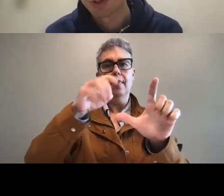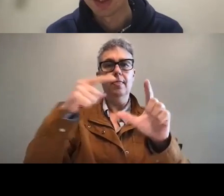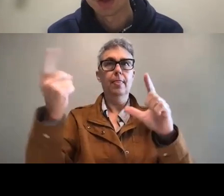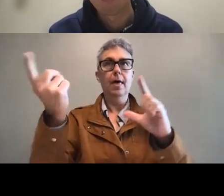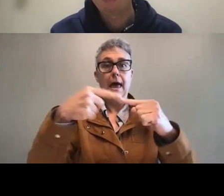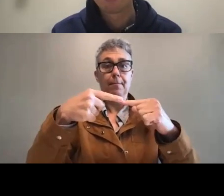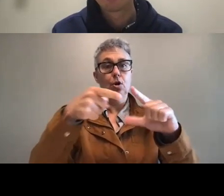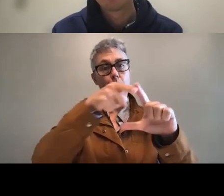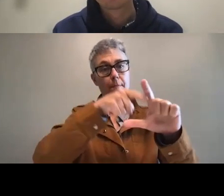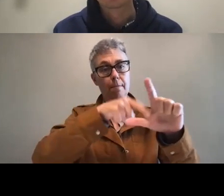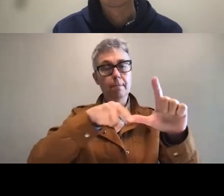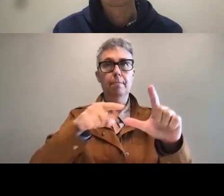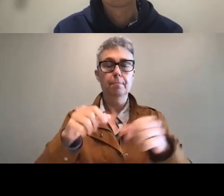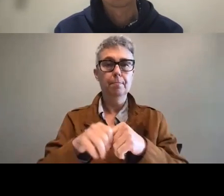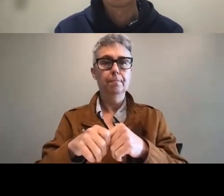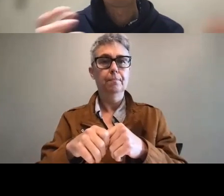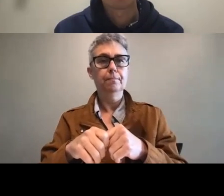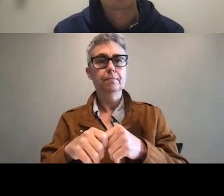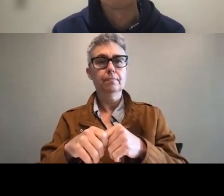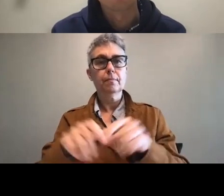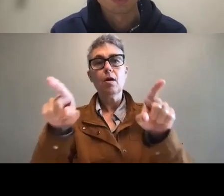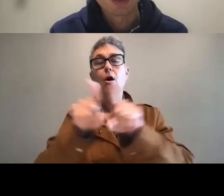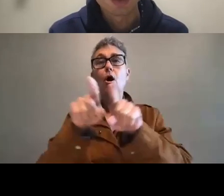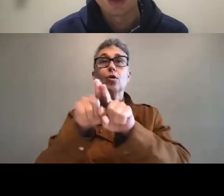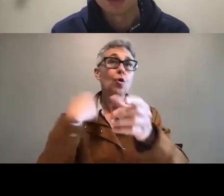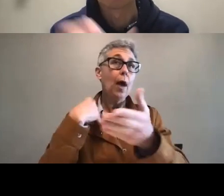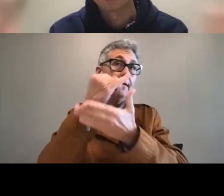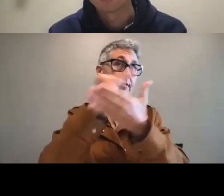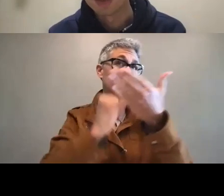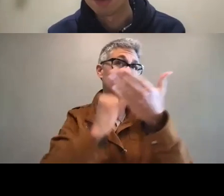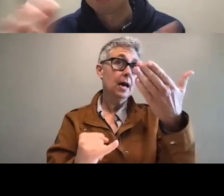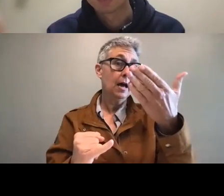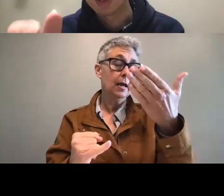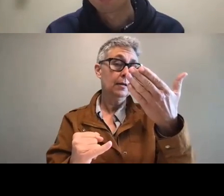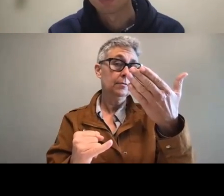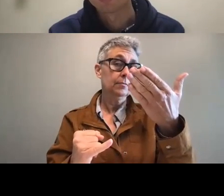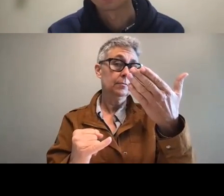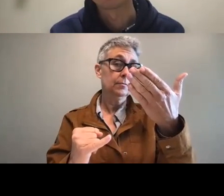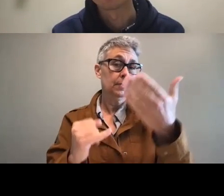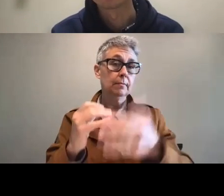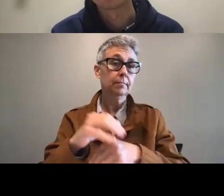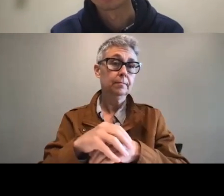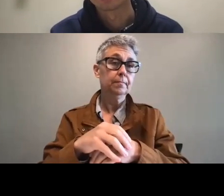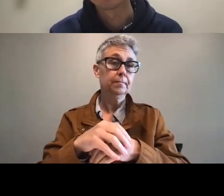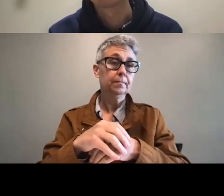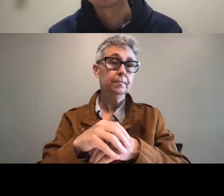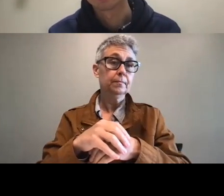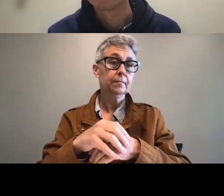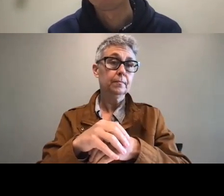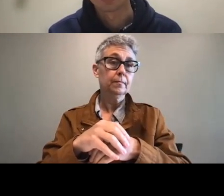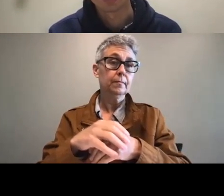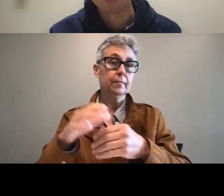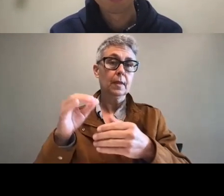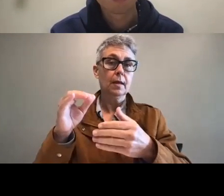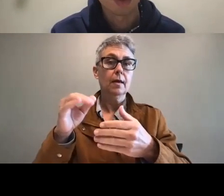of the prediction. There's also the design part of the work. The design part, right, which is the inverse